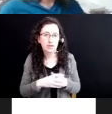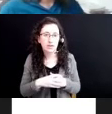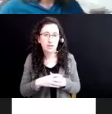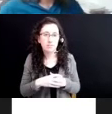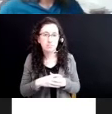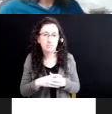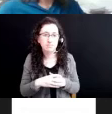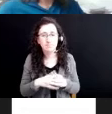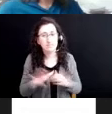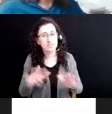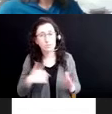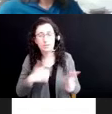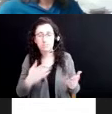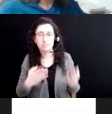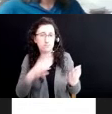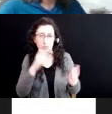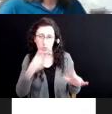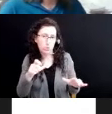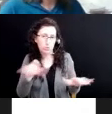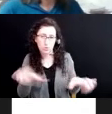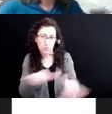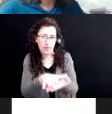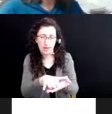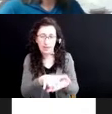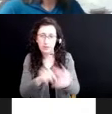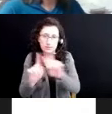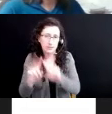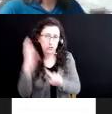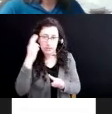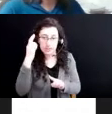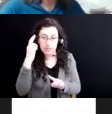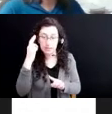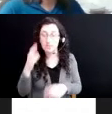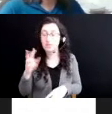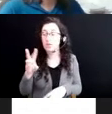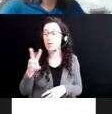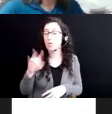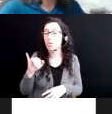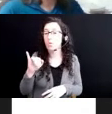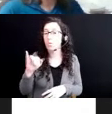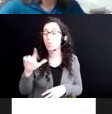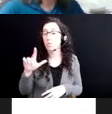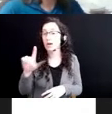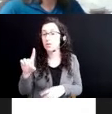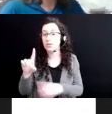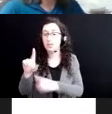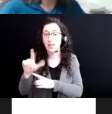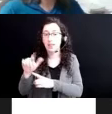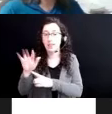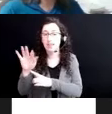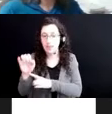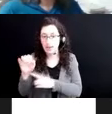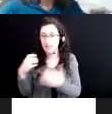it's discouraged for a variety of reasons. Wildlife health reasons are a huge reason,